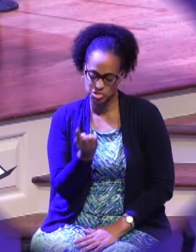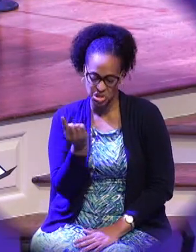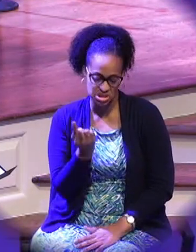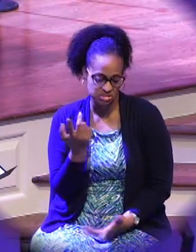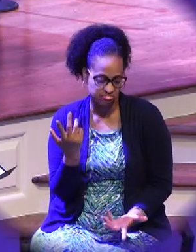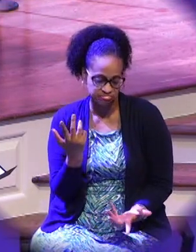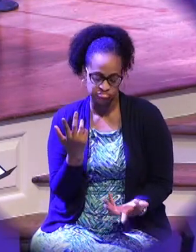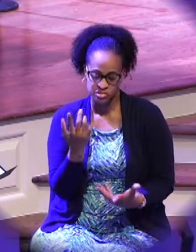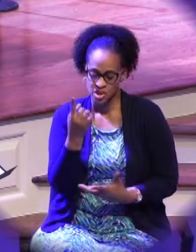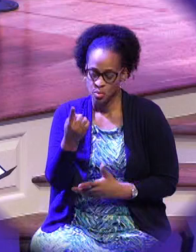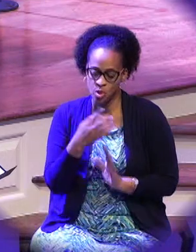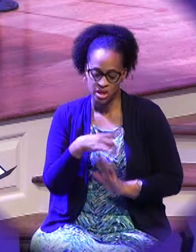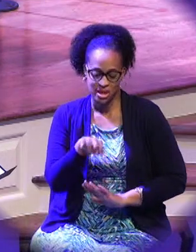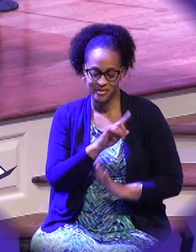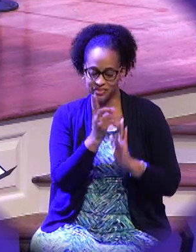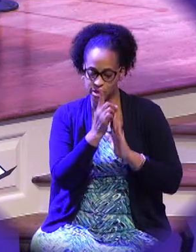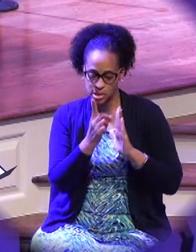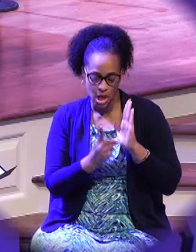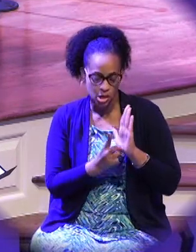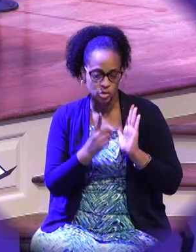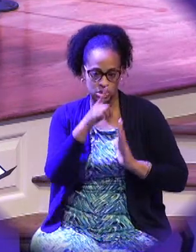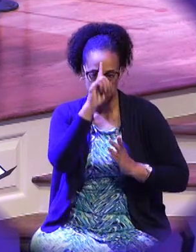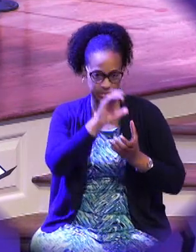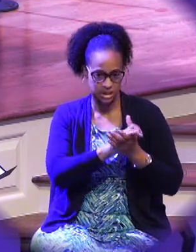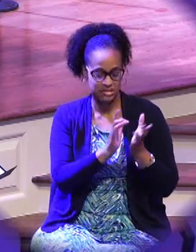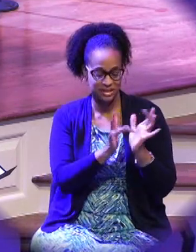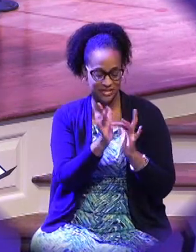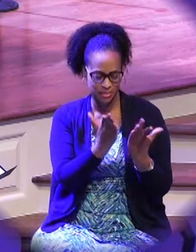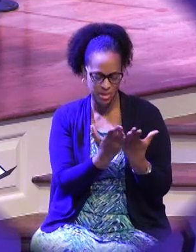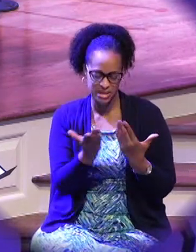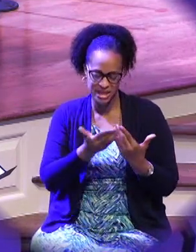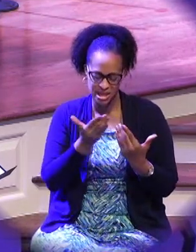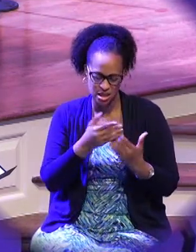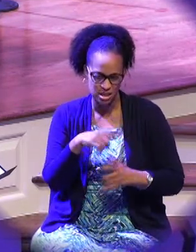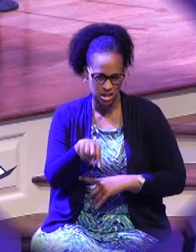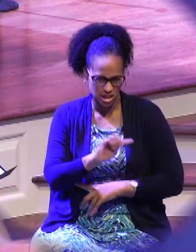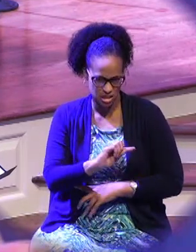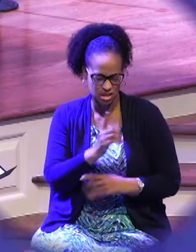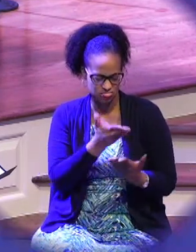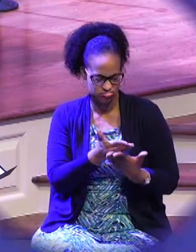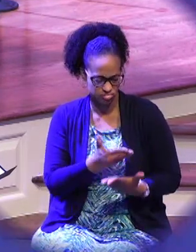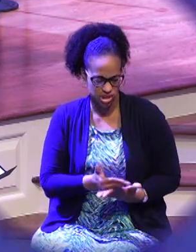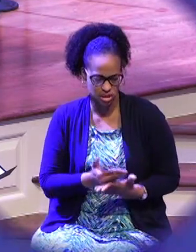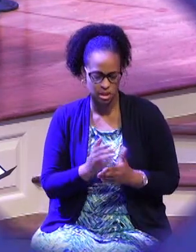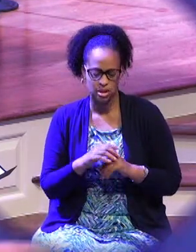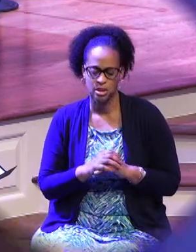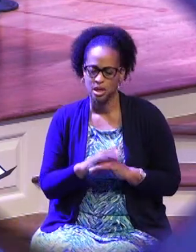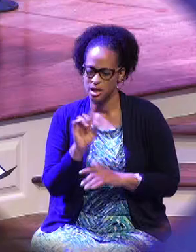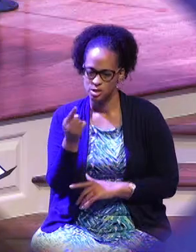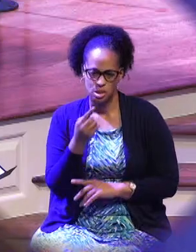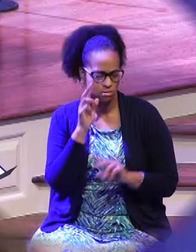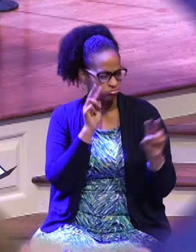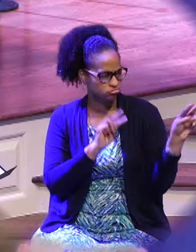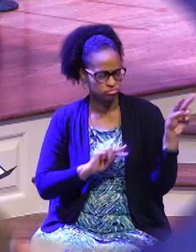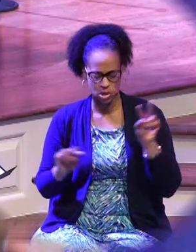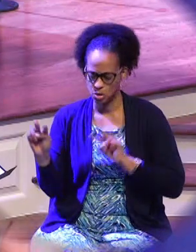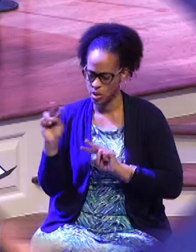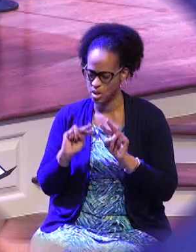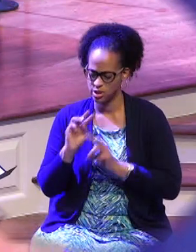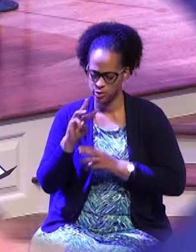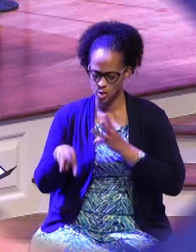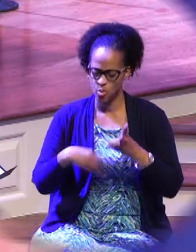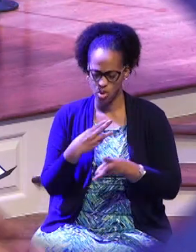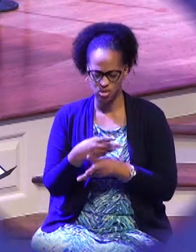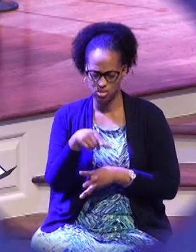that's just one of the doctrines of the Bible that it's the easiest to get evidence for, isn't it? Just look around. The world